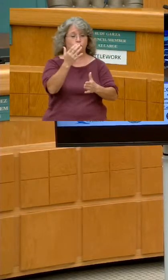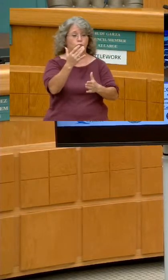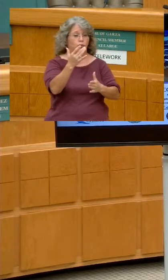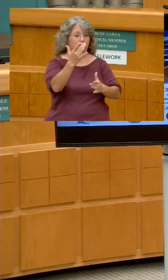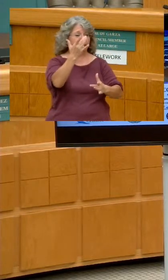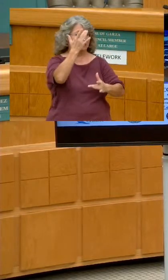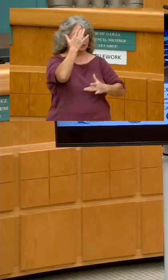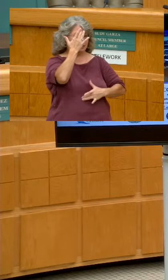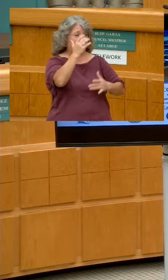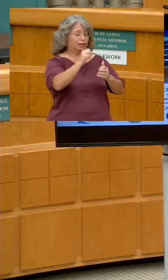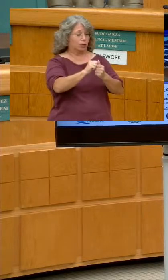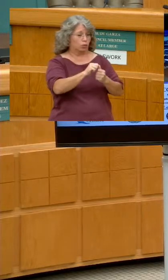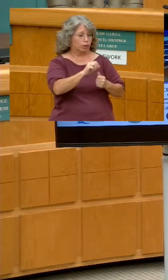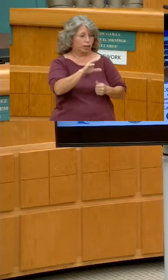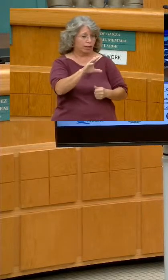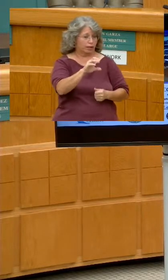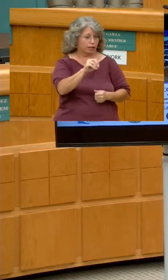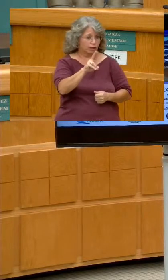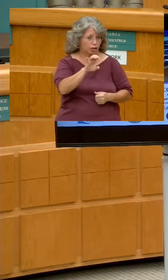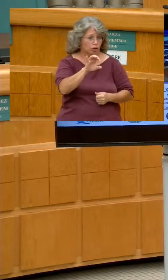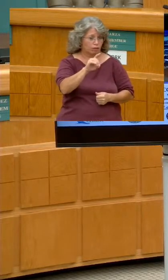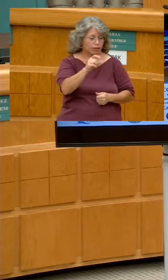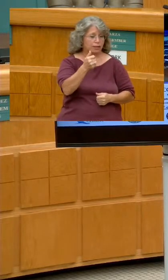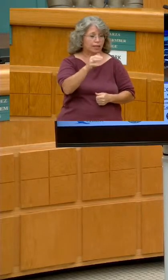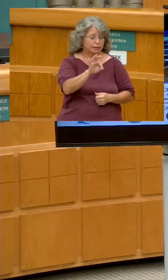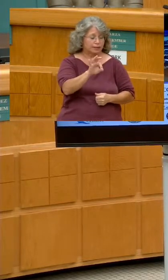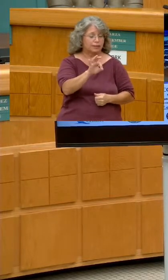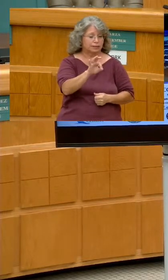is absolutely there with age.